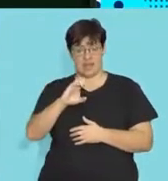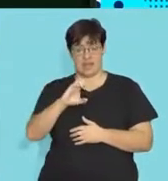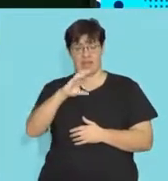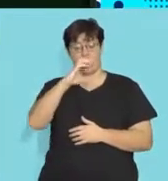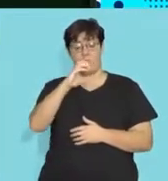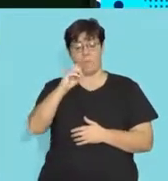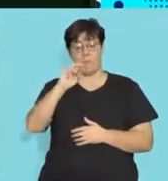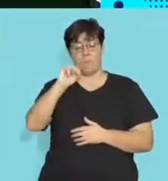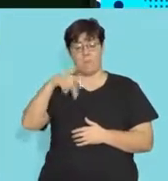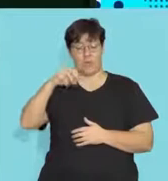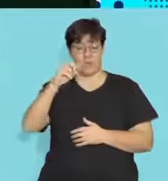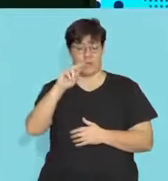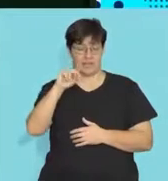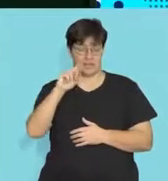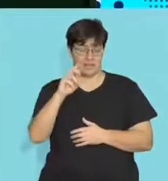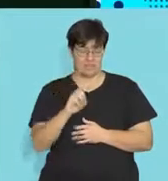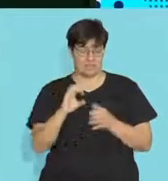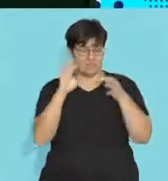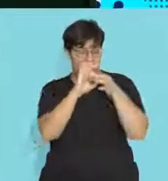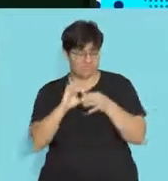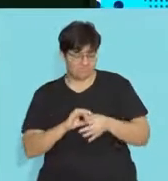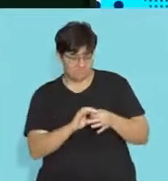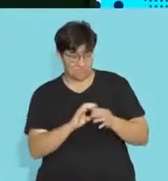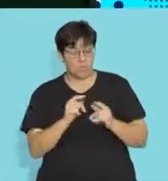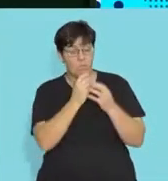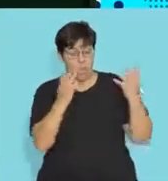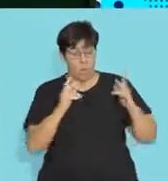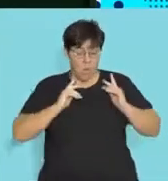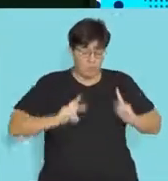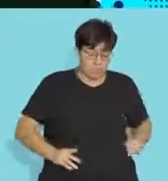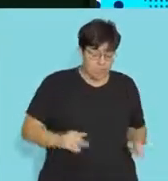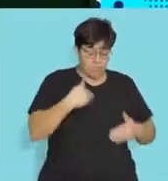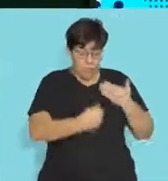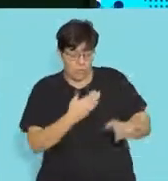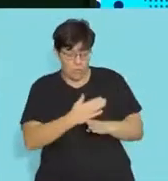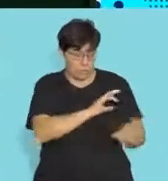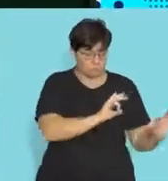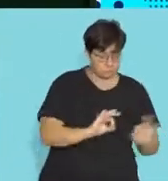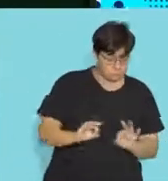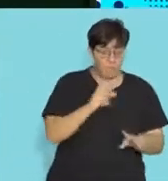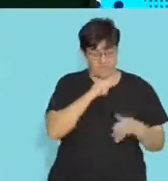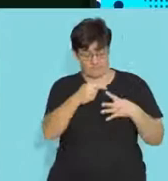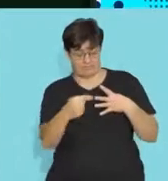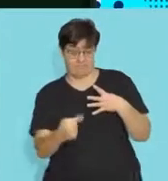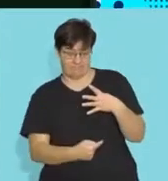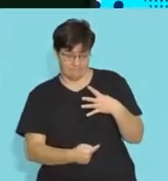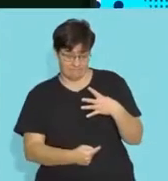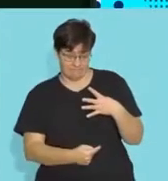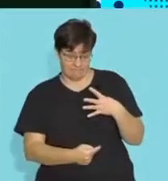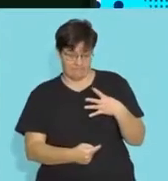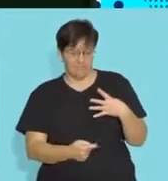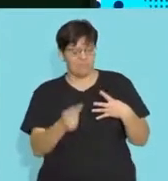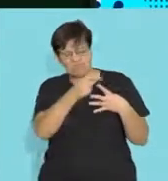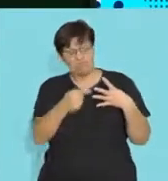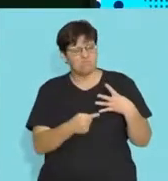try and understand that. So these are essential elements that we need for most of our biological processes. And hence, it's important that